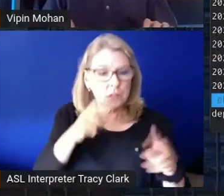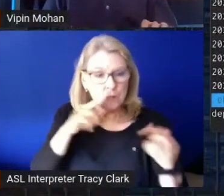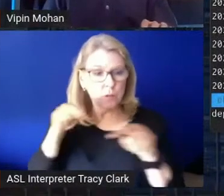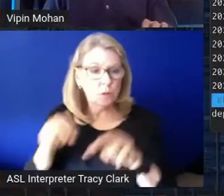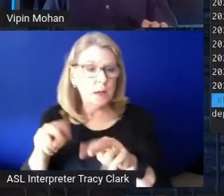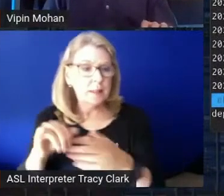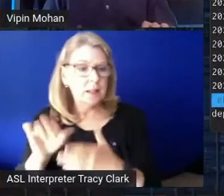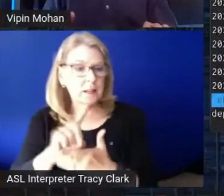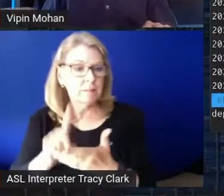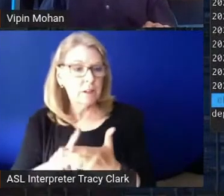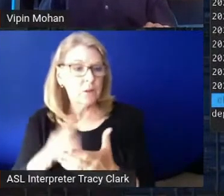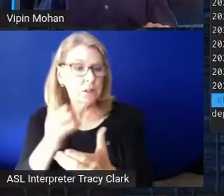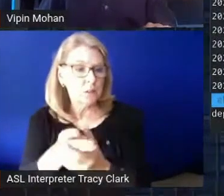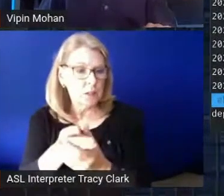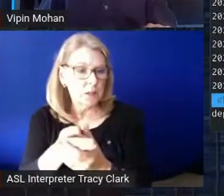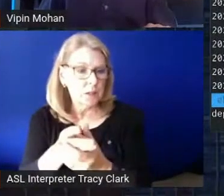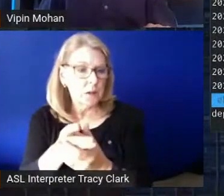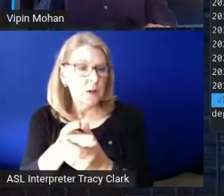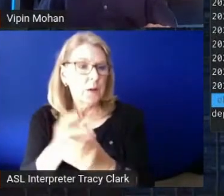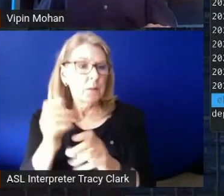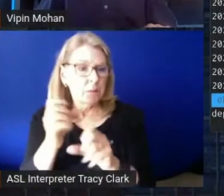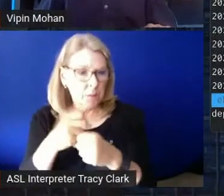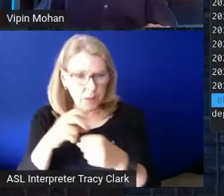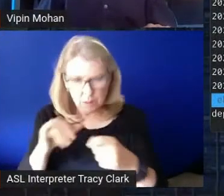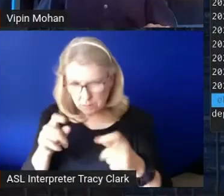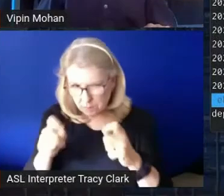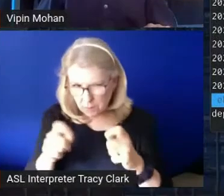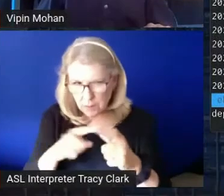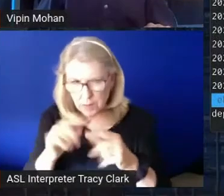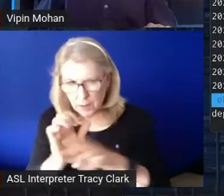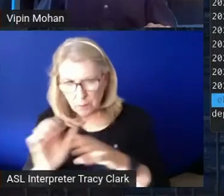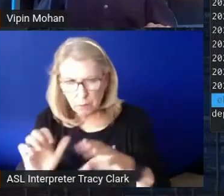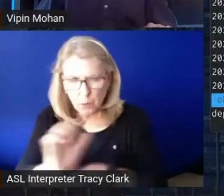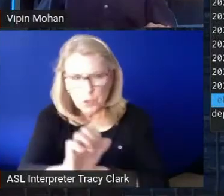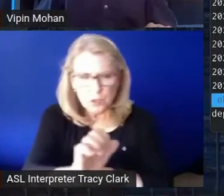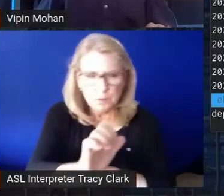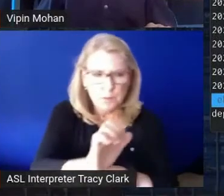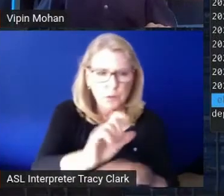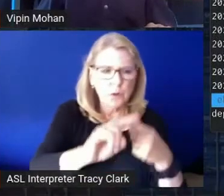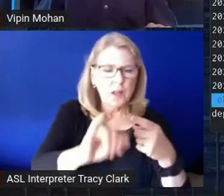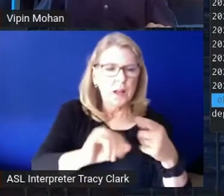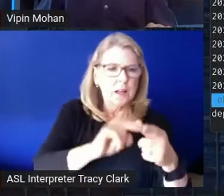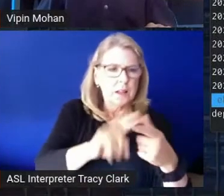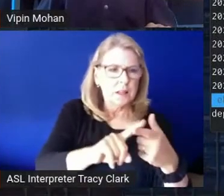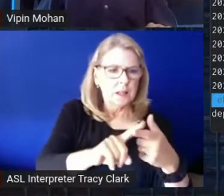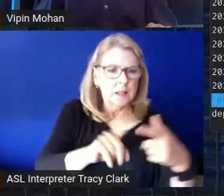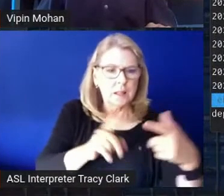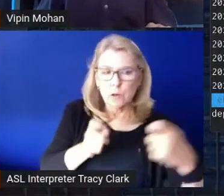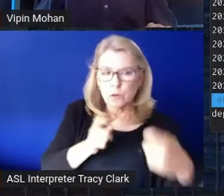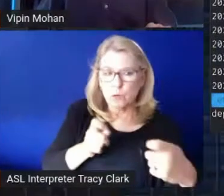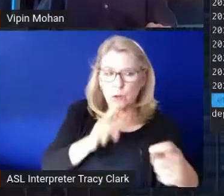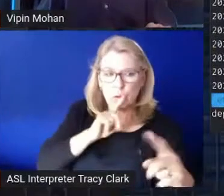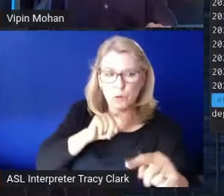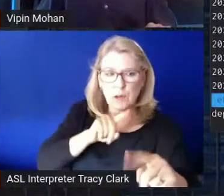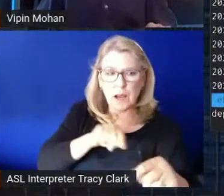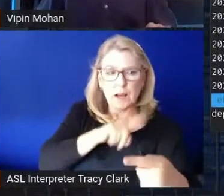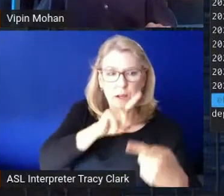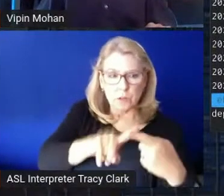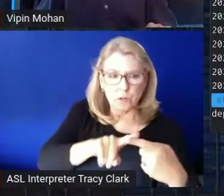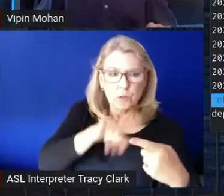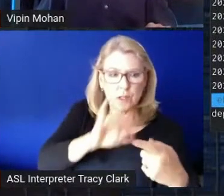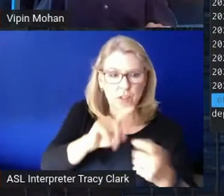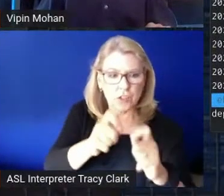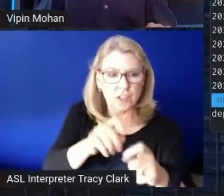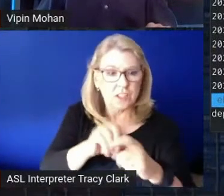those edits over there, push those checked in code, and then the controller would react to those changes in your GitHub repository, and then apply